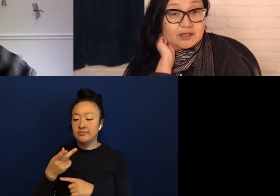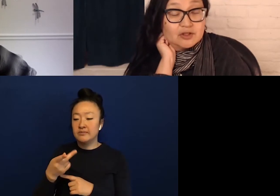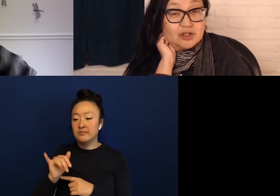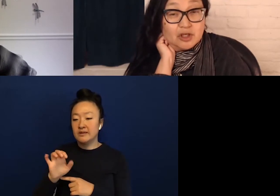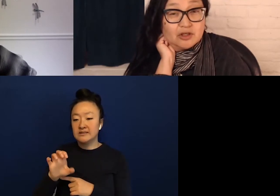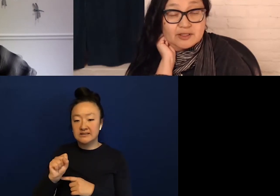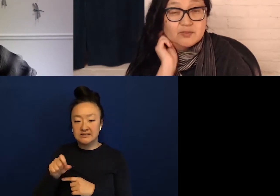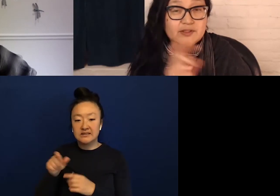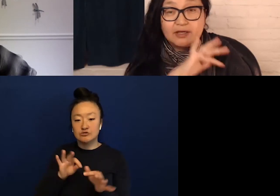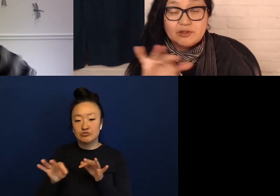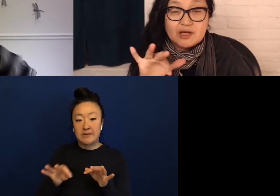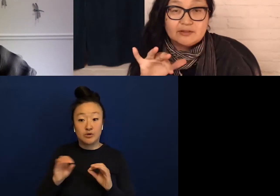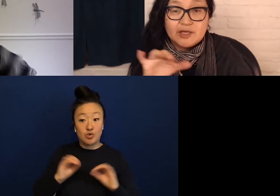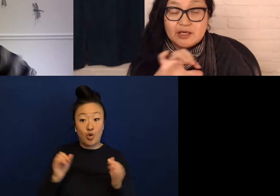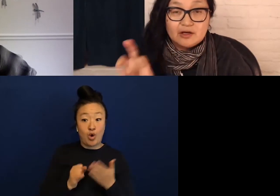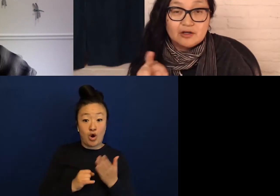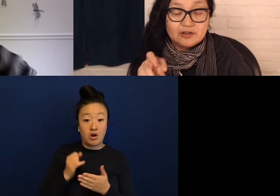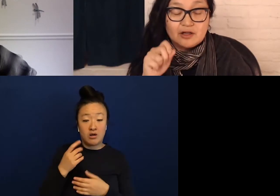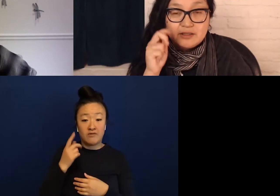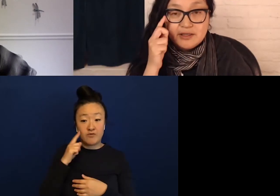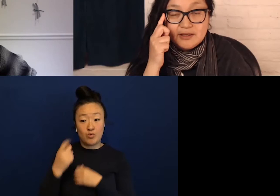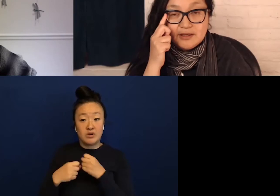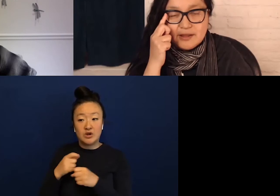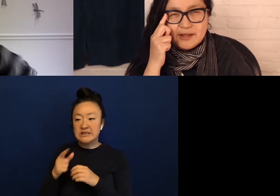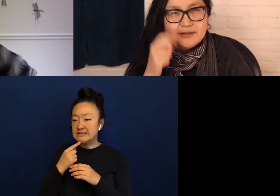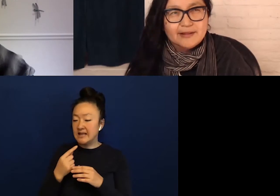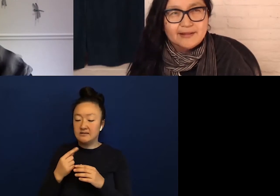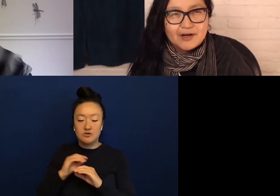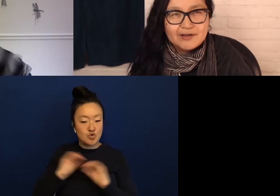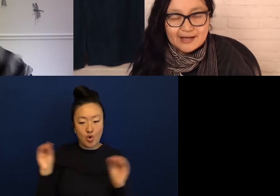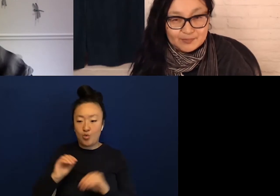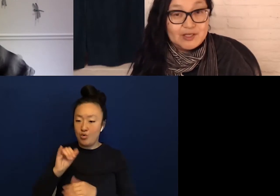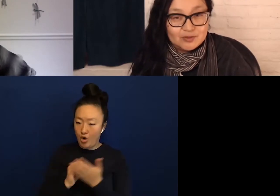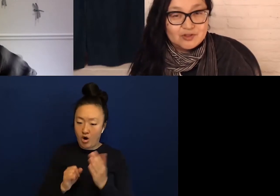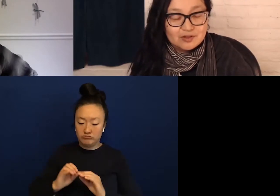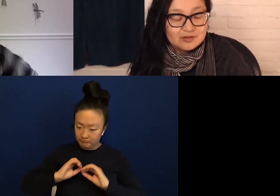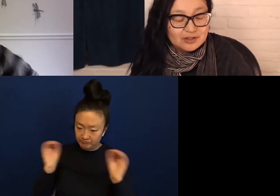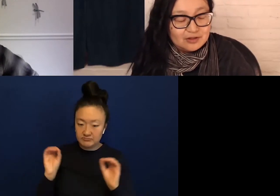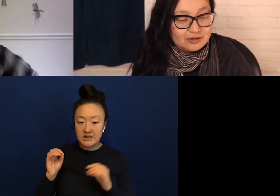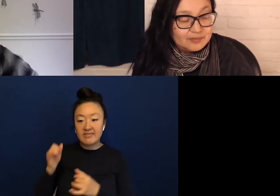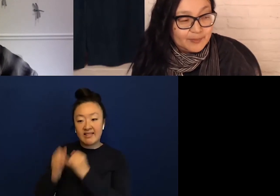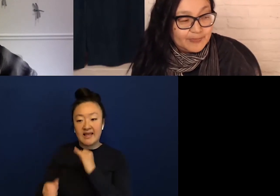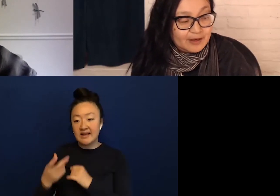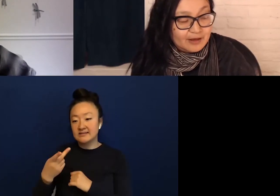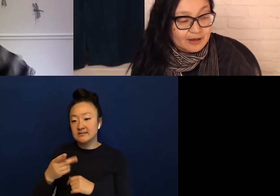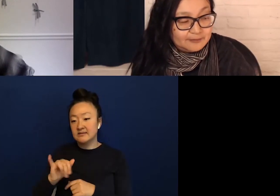piece is actually a year. That's when he said I would not make any art at all. And mm, then the very last piece, which is the